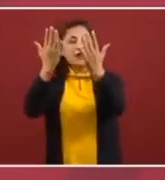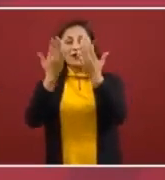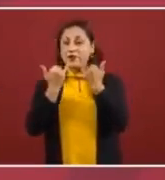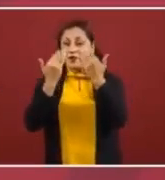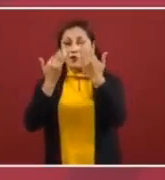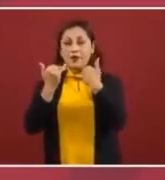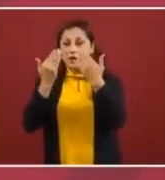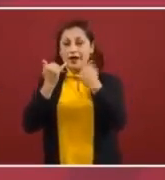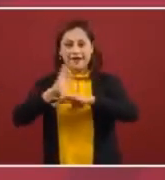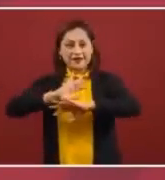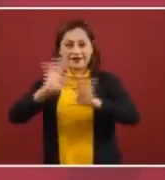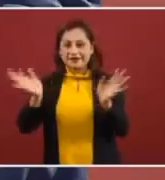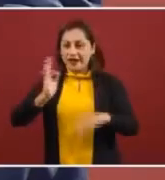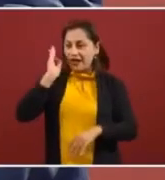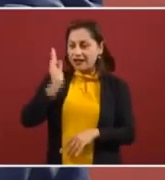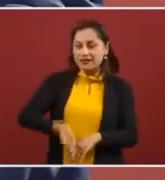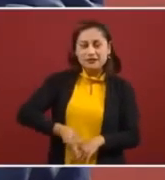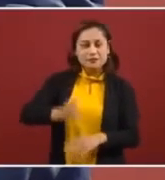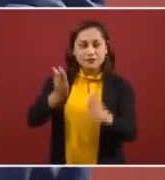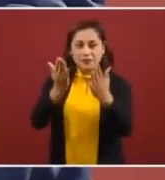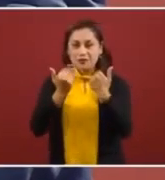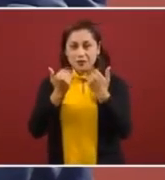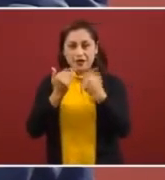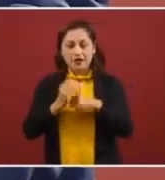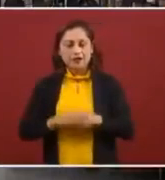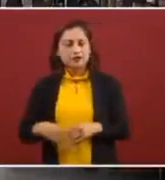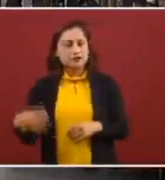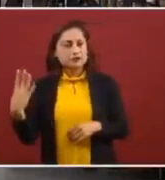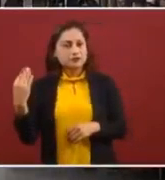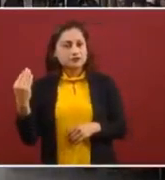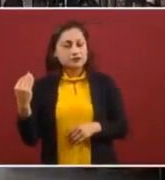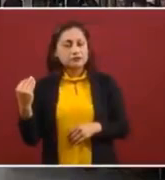Because it is intolerated, it's not permitted.